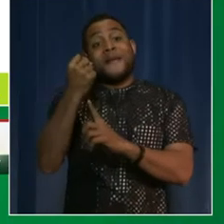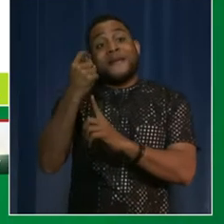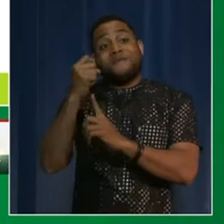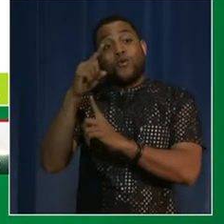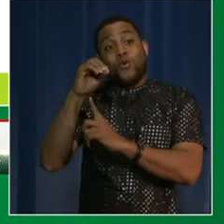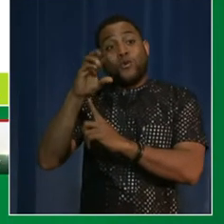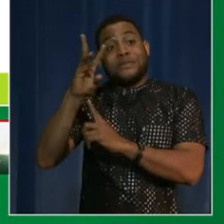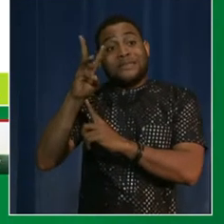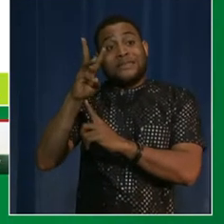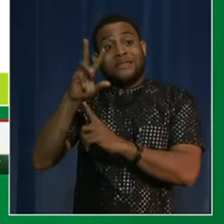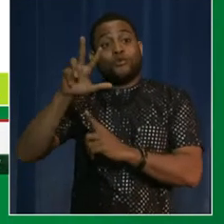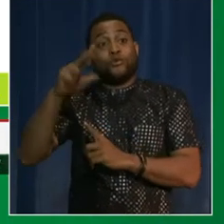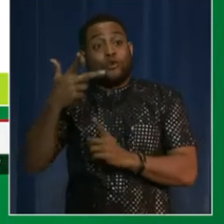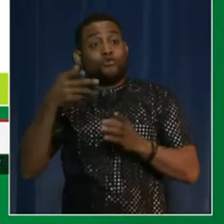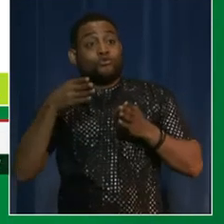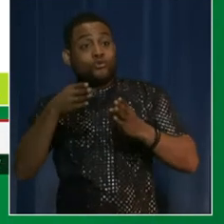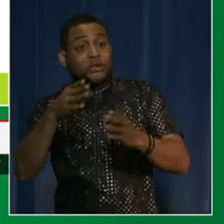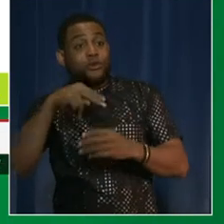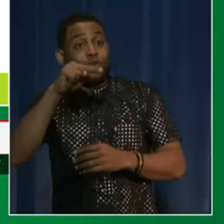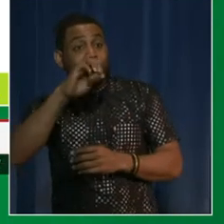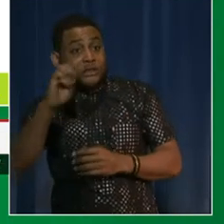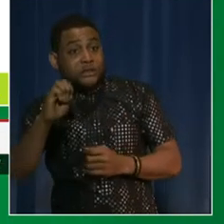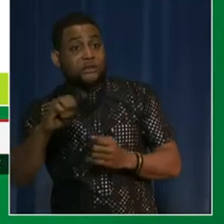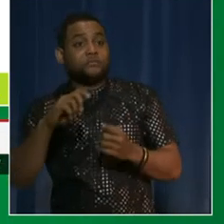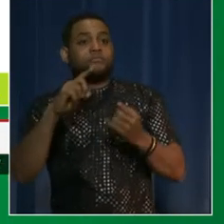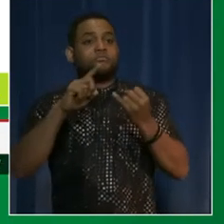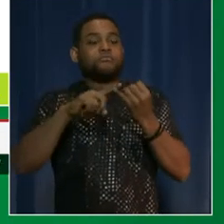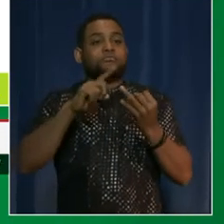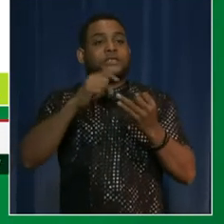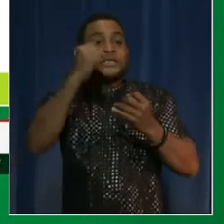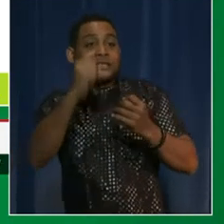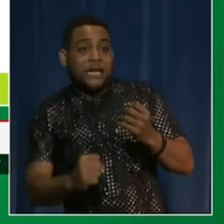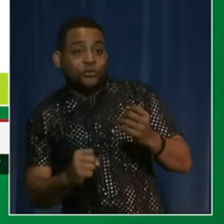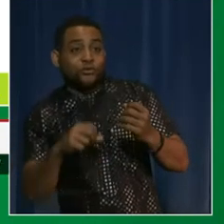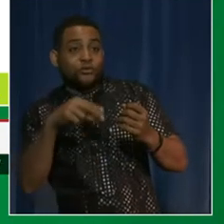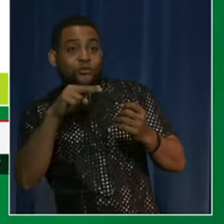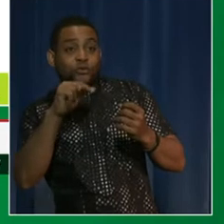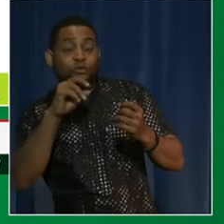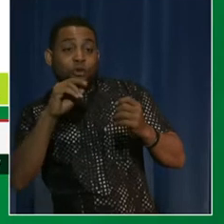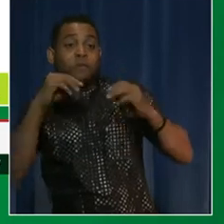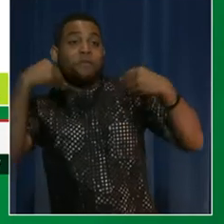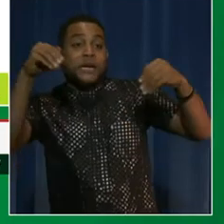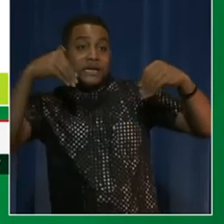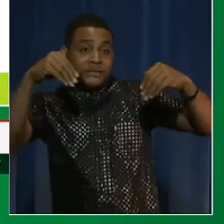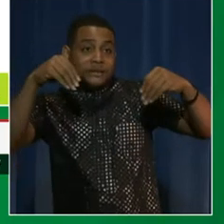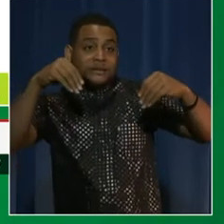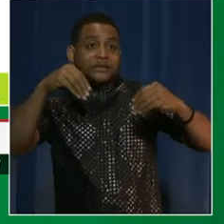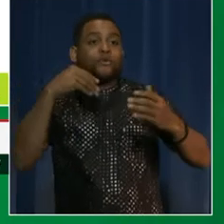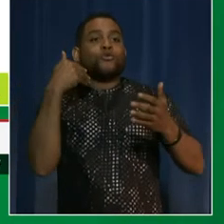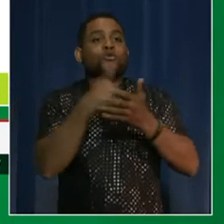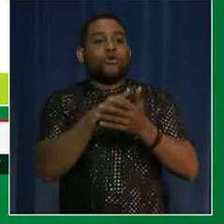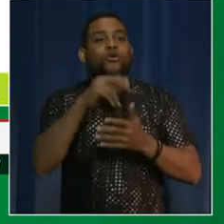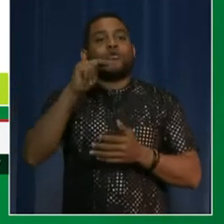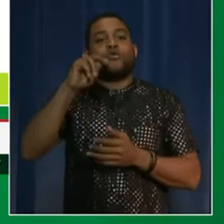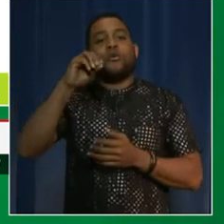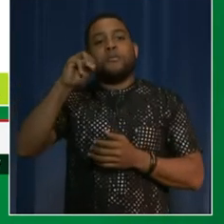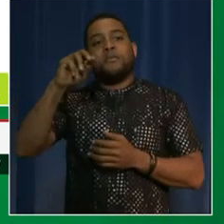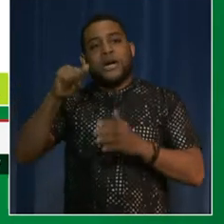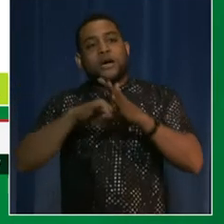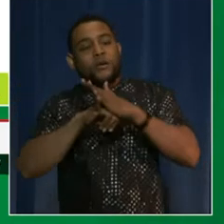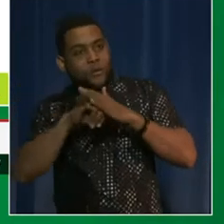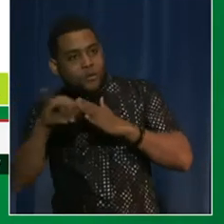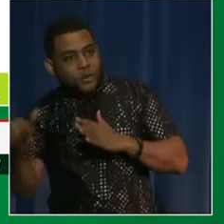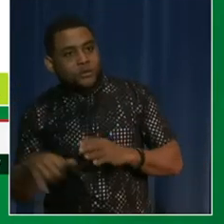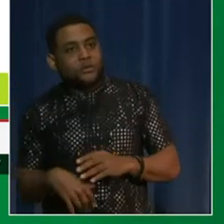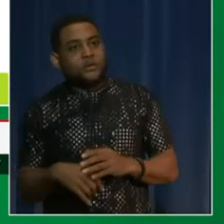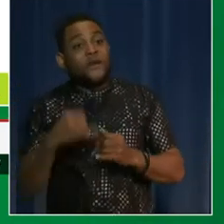home located just blocks south of Union Market and the NOMA Metro stop. And finally, 4404 Foot Street Northeast, an